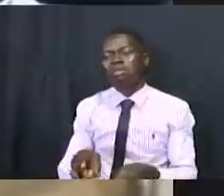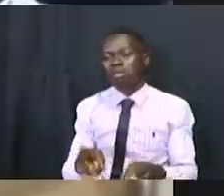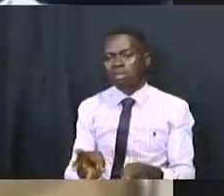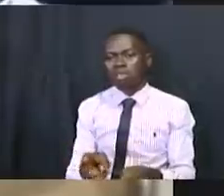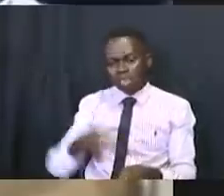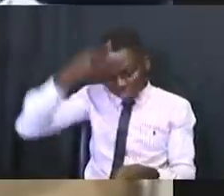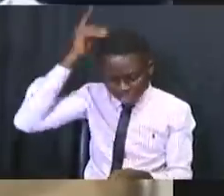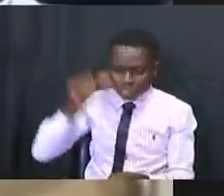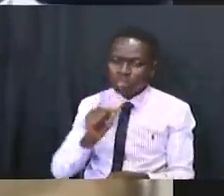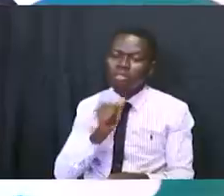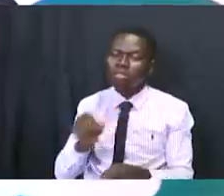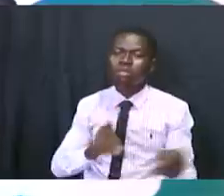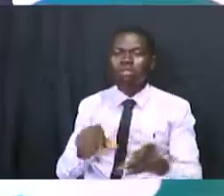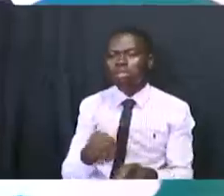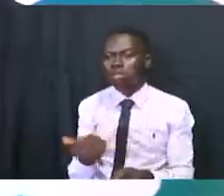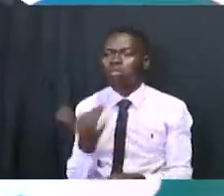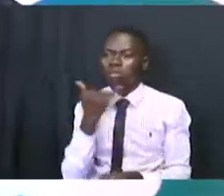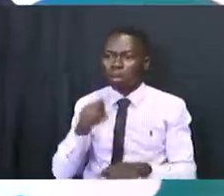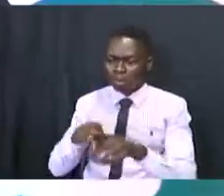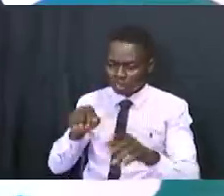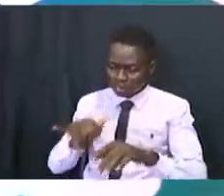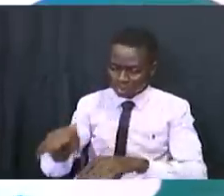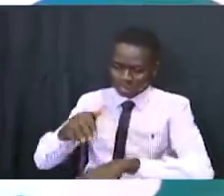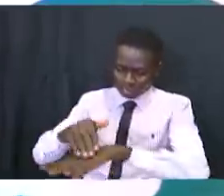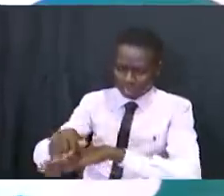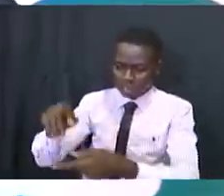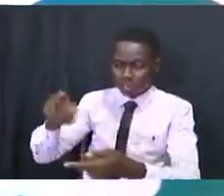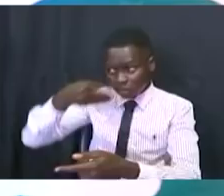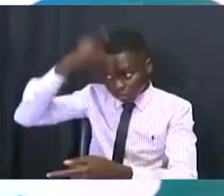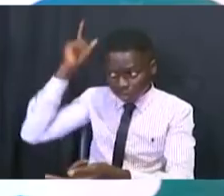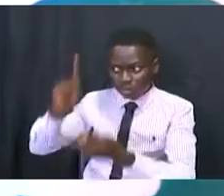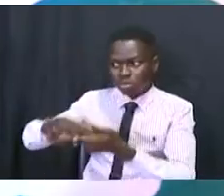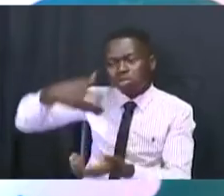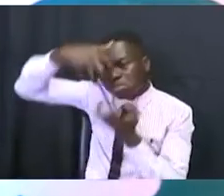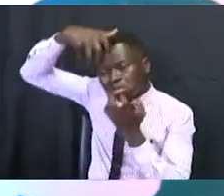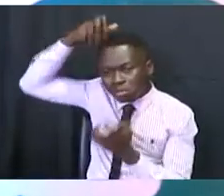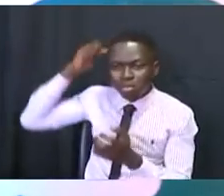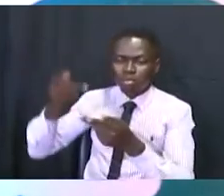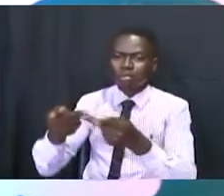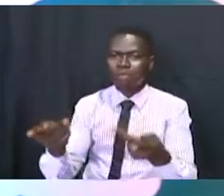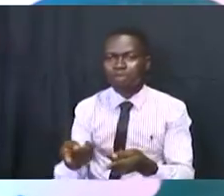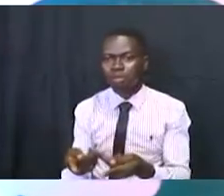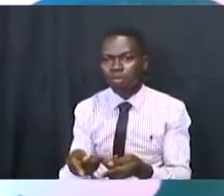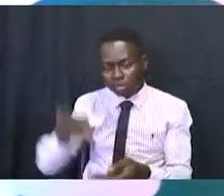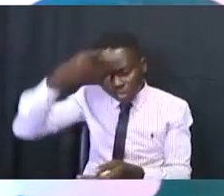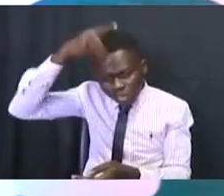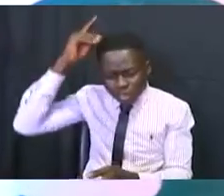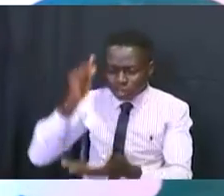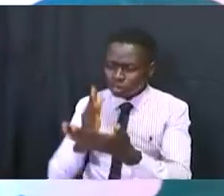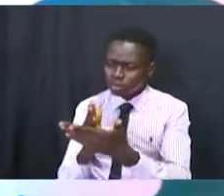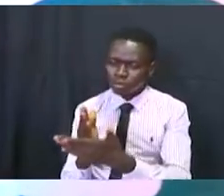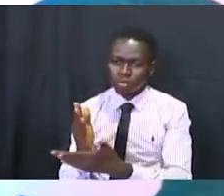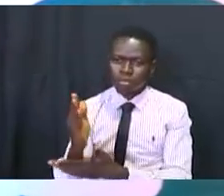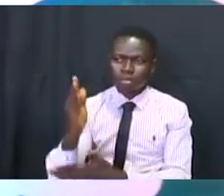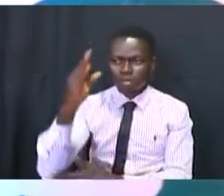himself in the lion's den, you see. But, see, he was a righteous man. And righteousness is a